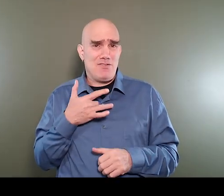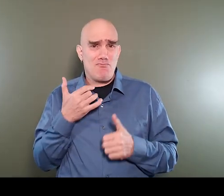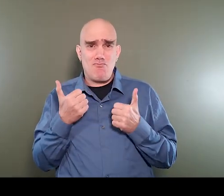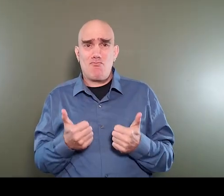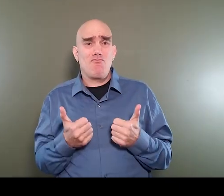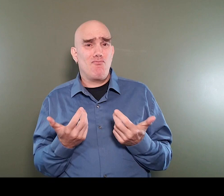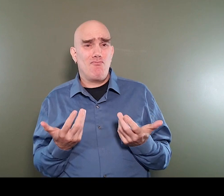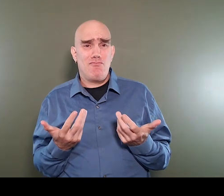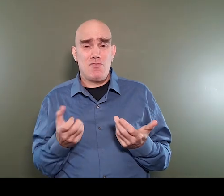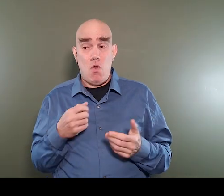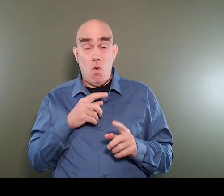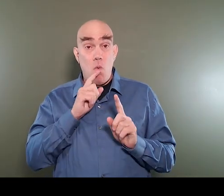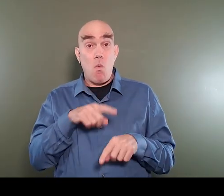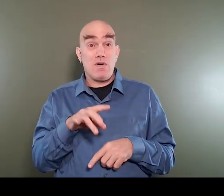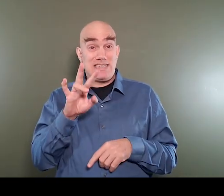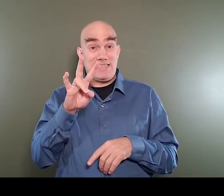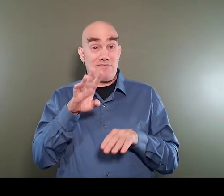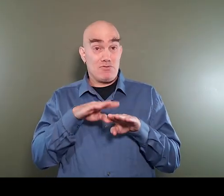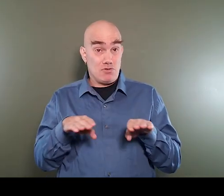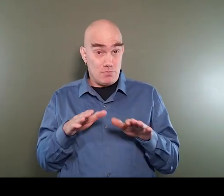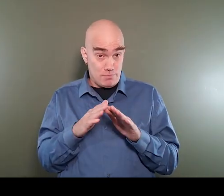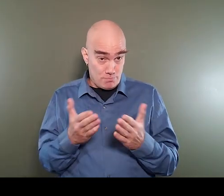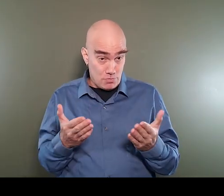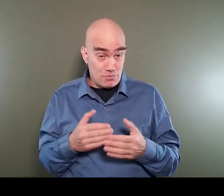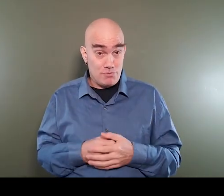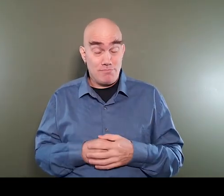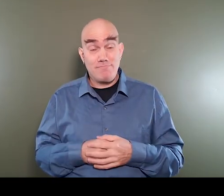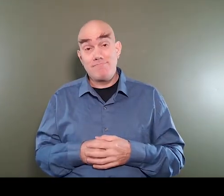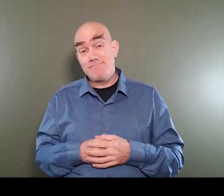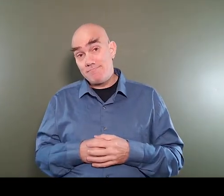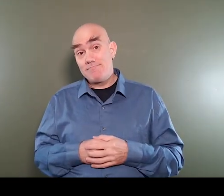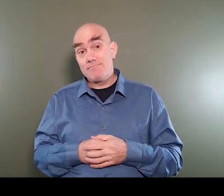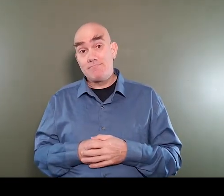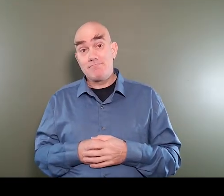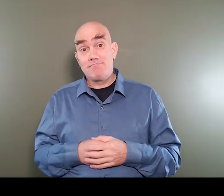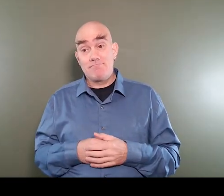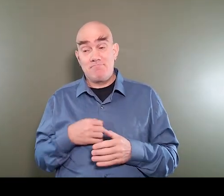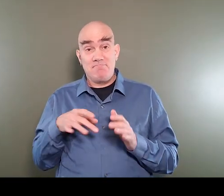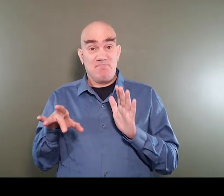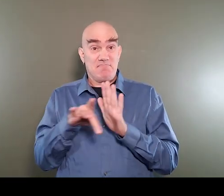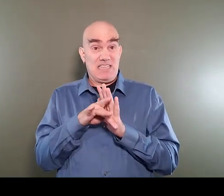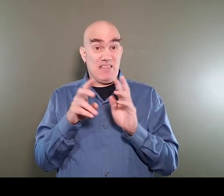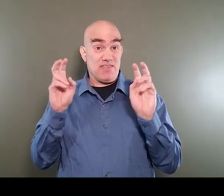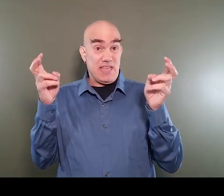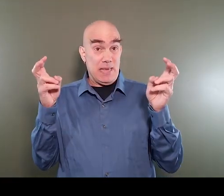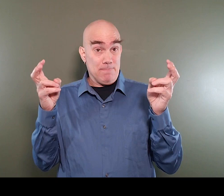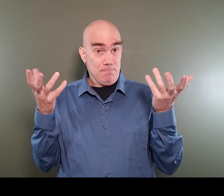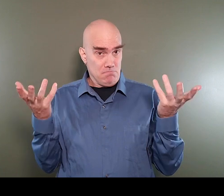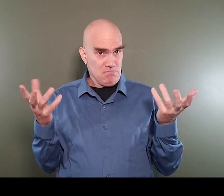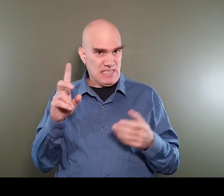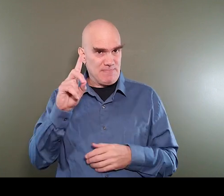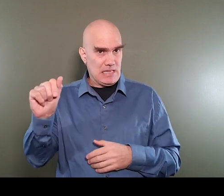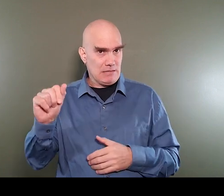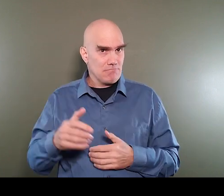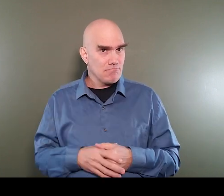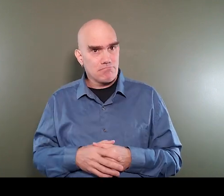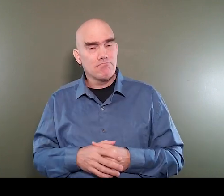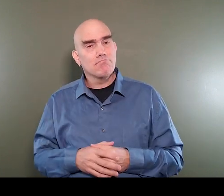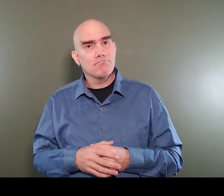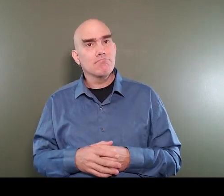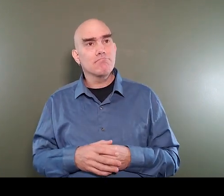them, and they make me feel really good. So I ordered 7 children's books. And I picked the theme